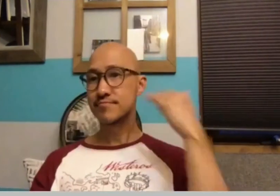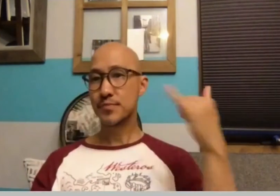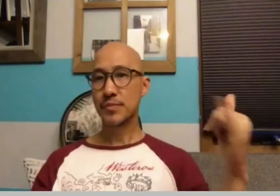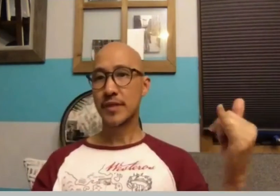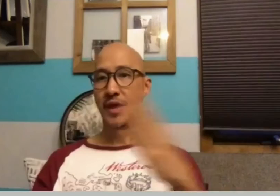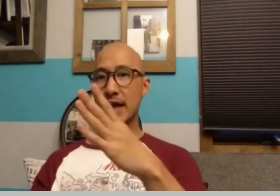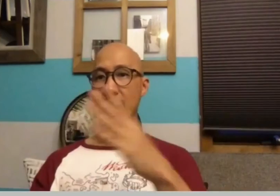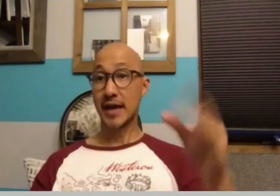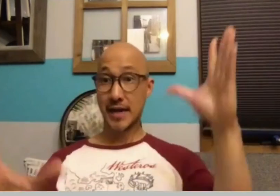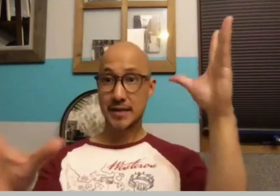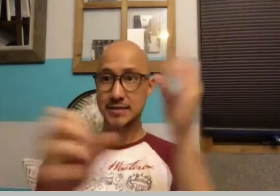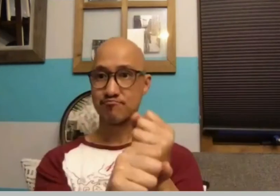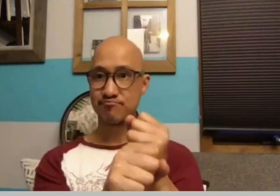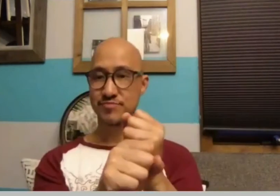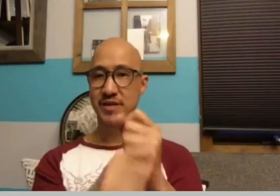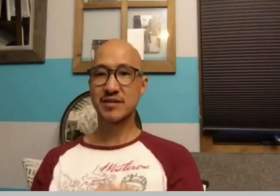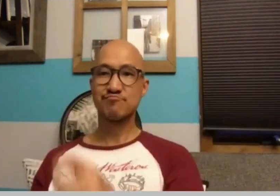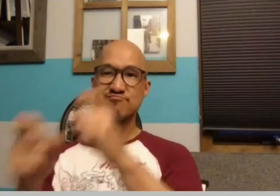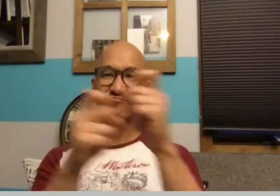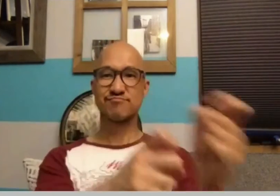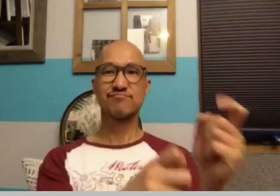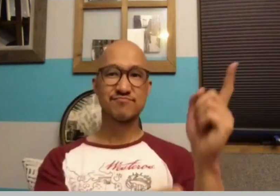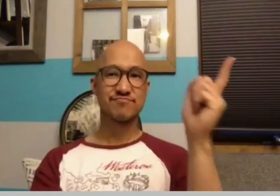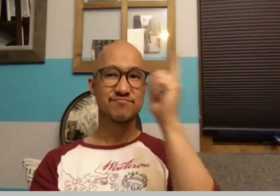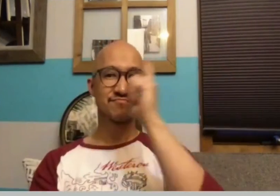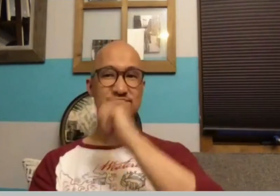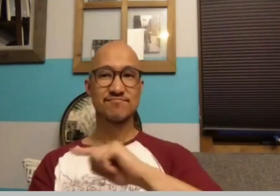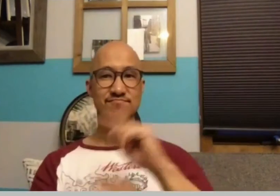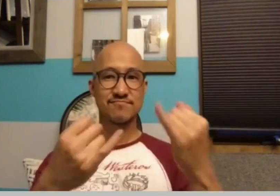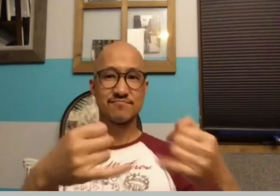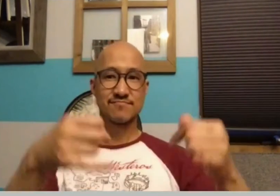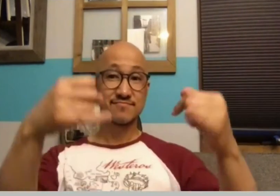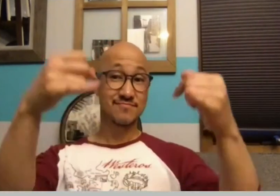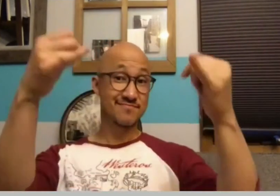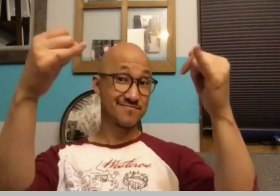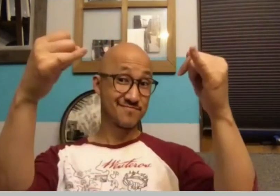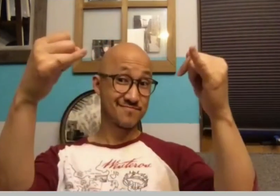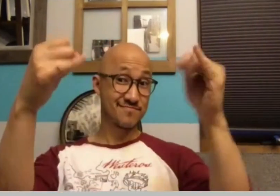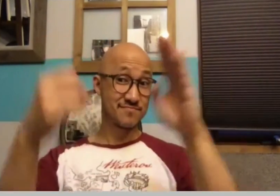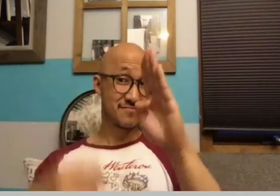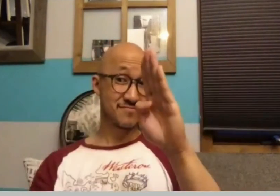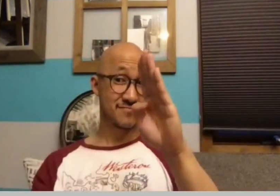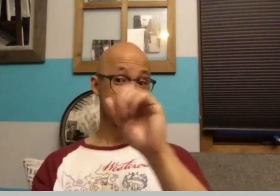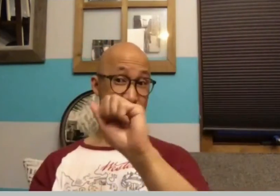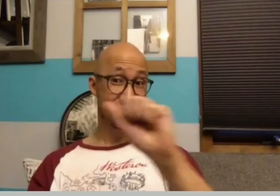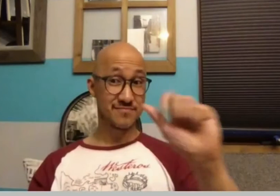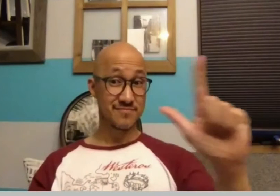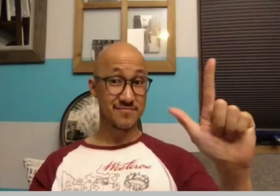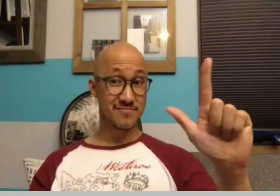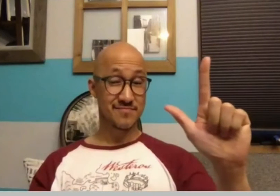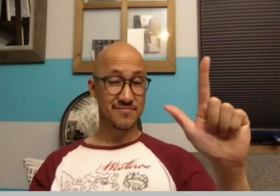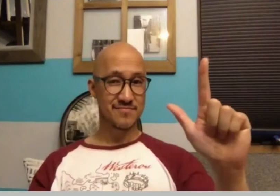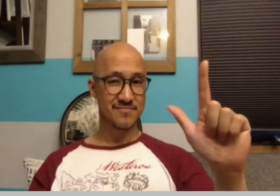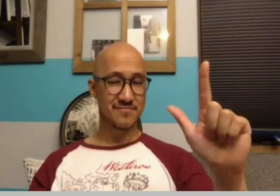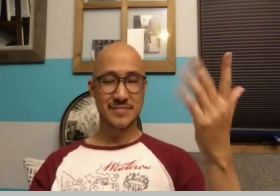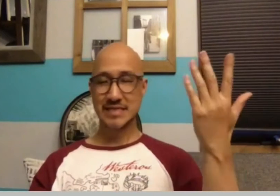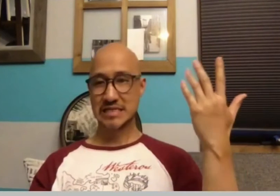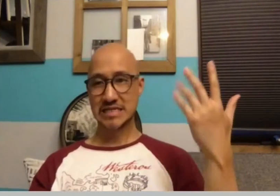from prosperity he has given them along the way. And then they took that and offered it to Baal, offered it to an idol.